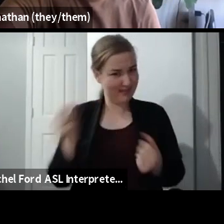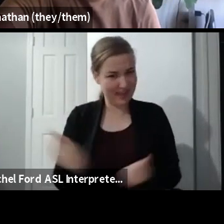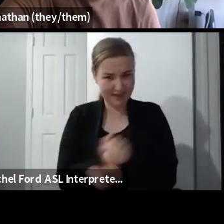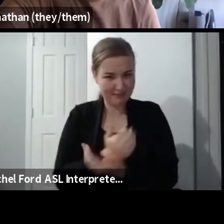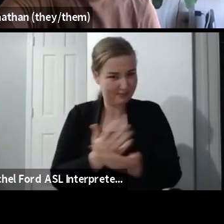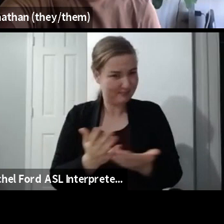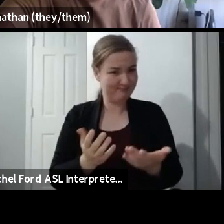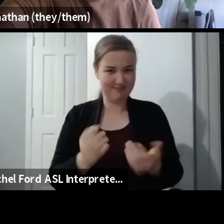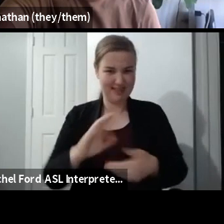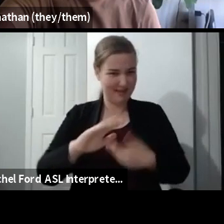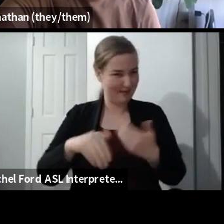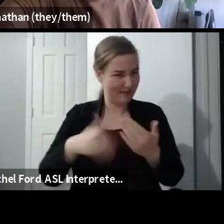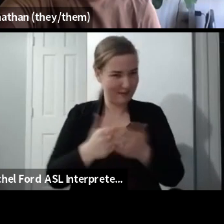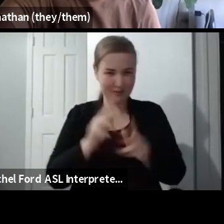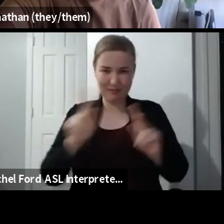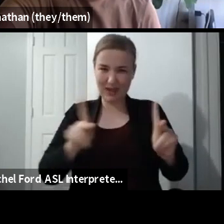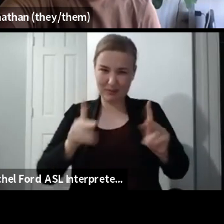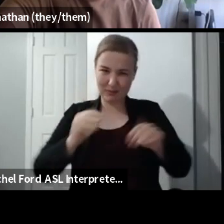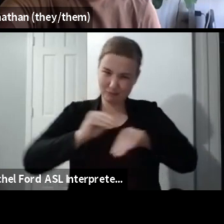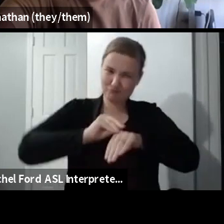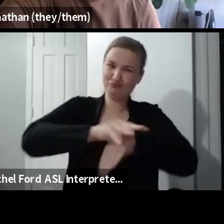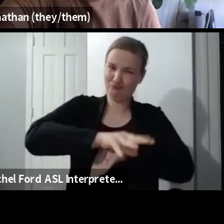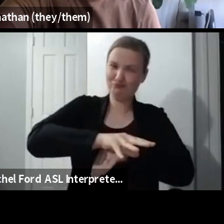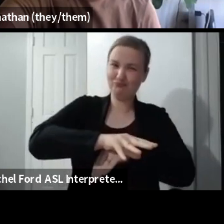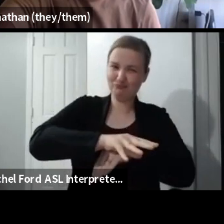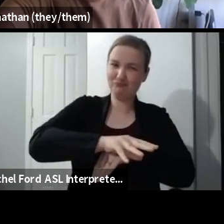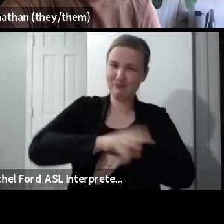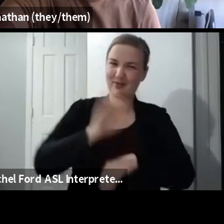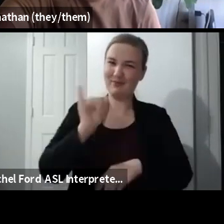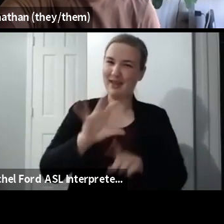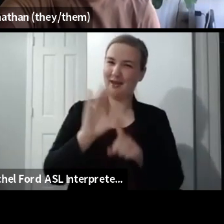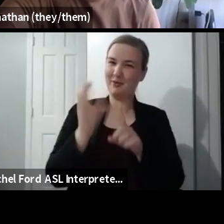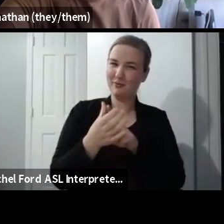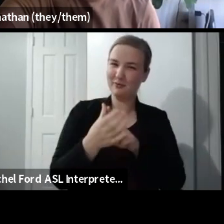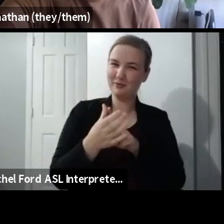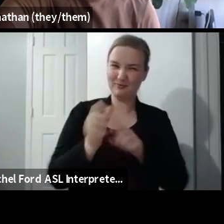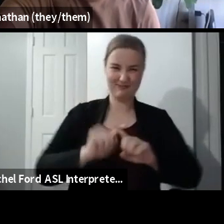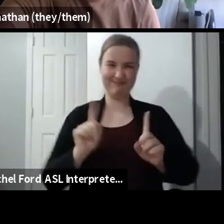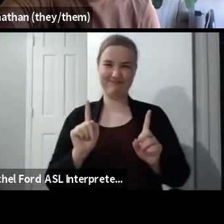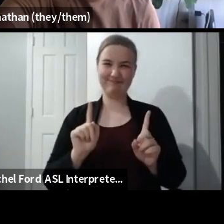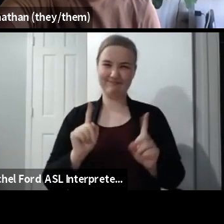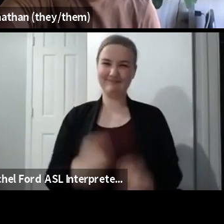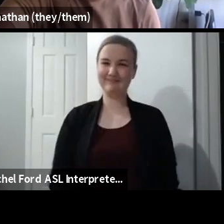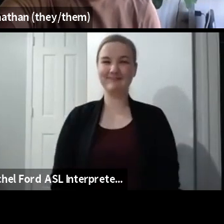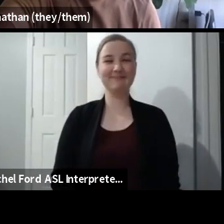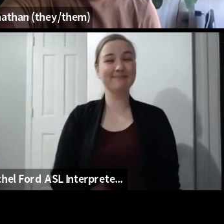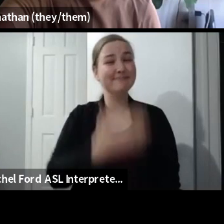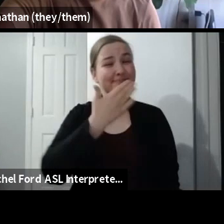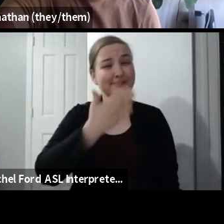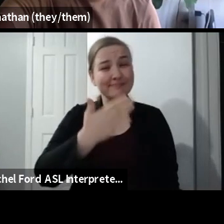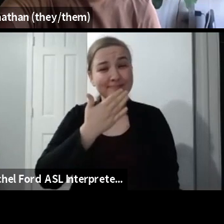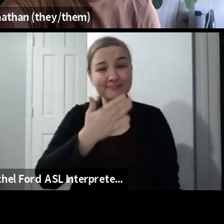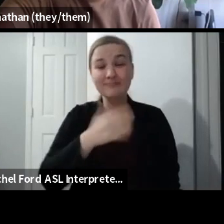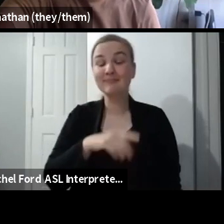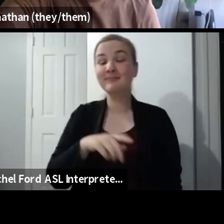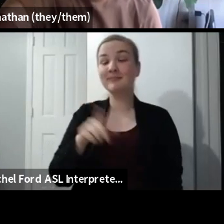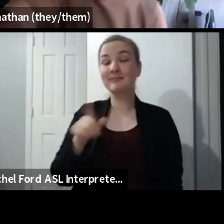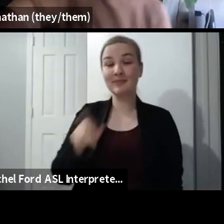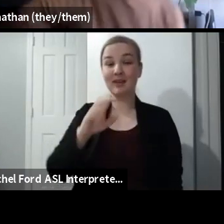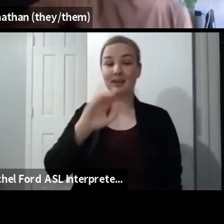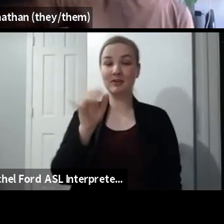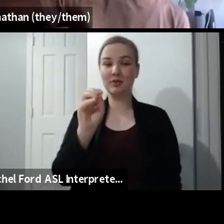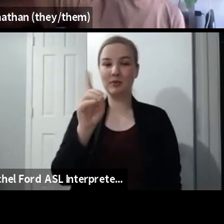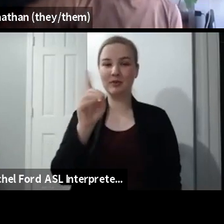is just that aspect that I grew up with in the culture. Thanks, Zwoisy. Jodie, what